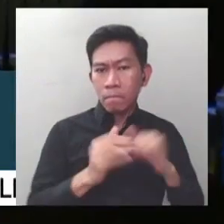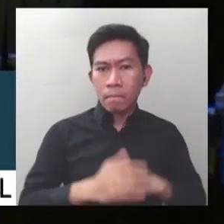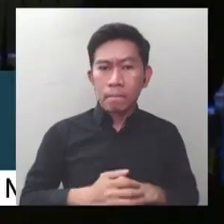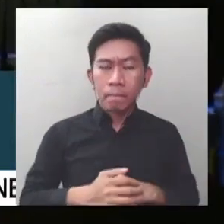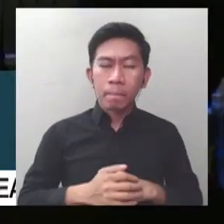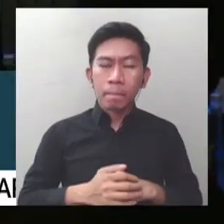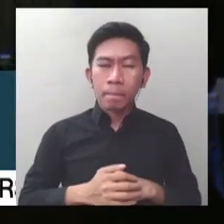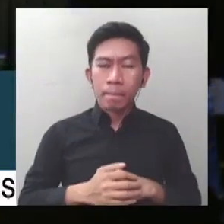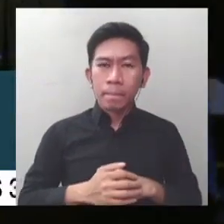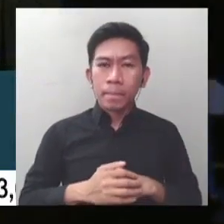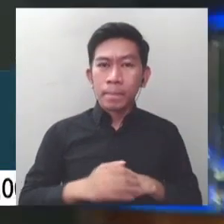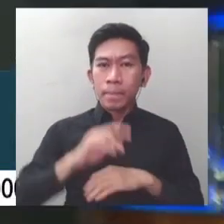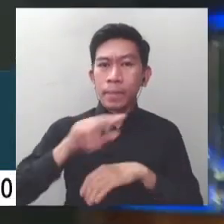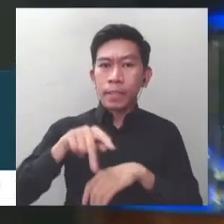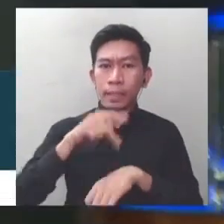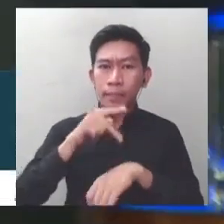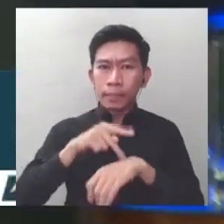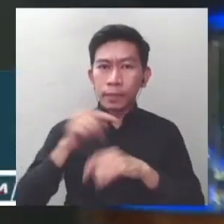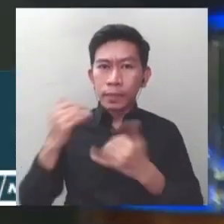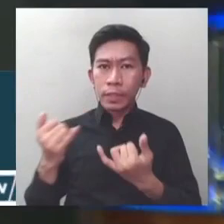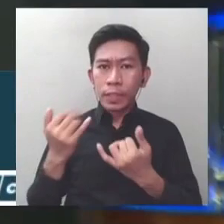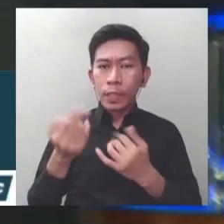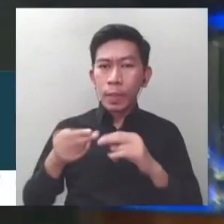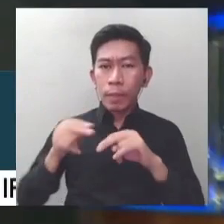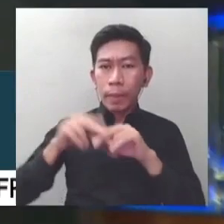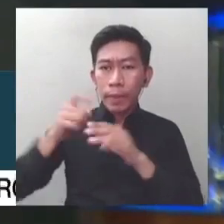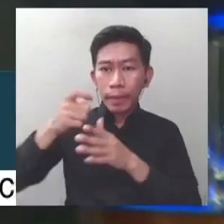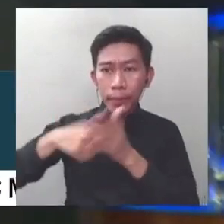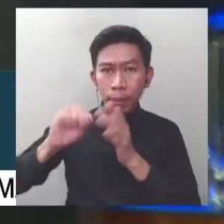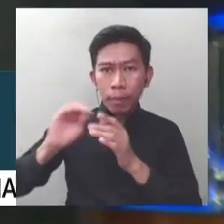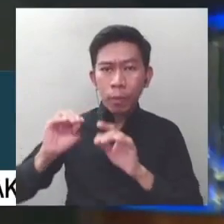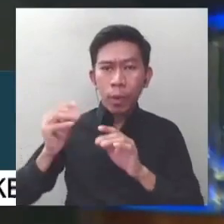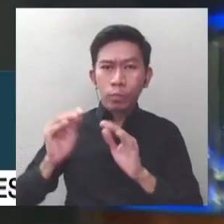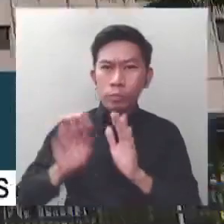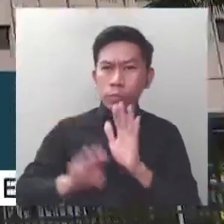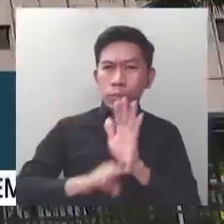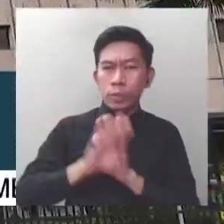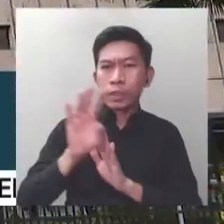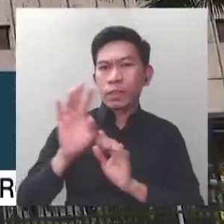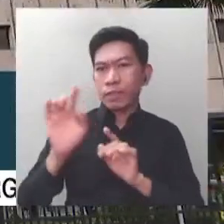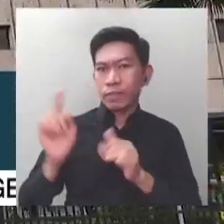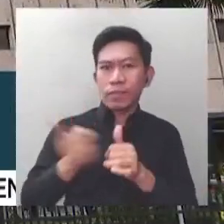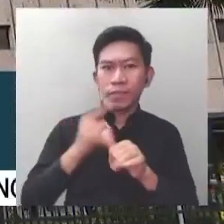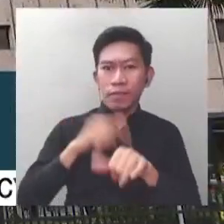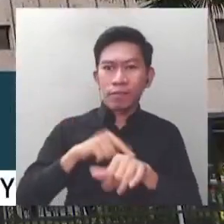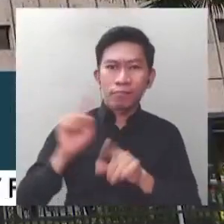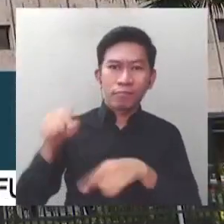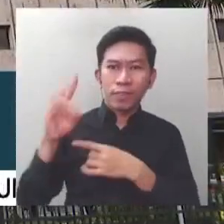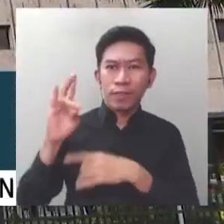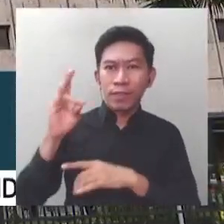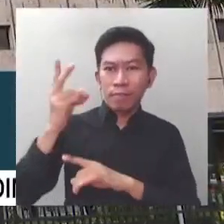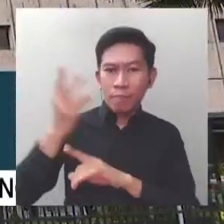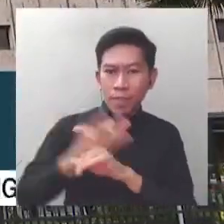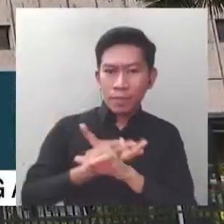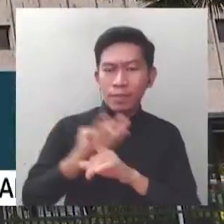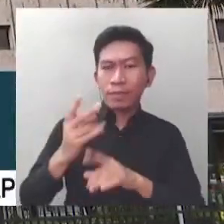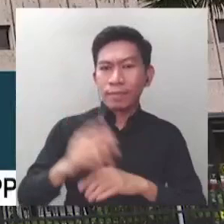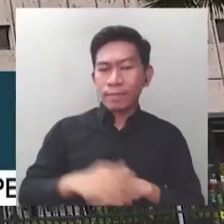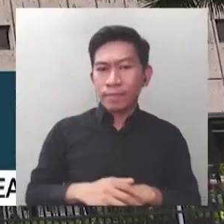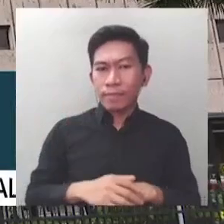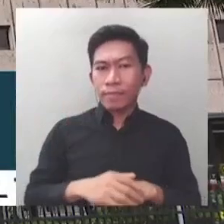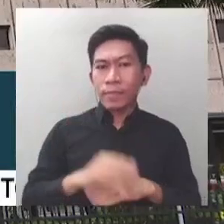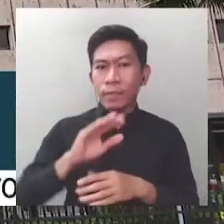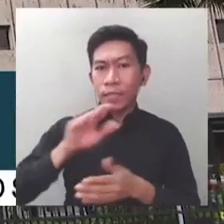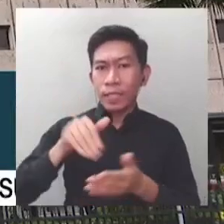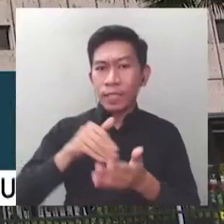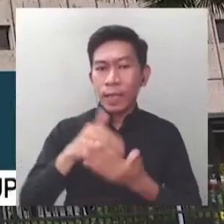Philippine headline inflation accelerated for the first time in 7 months to 5.3% in August. The central bank, which will have its